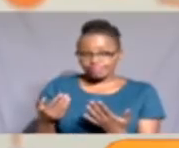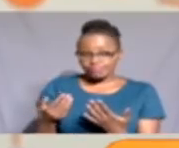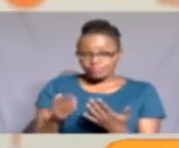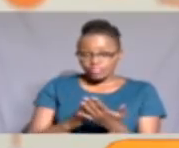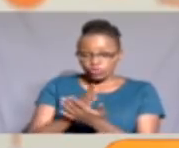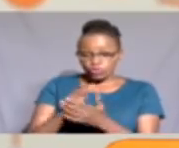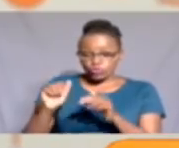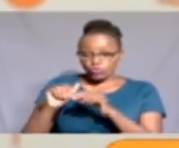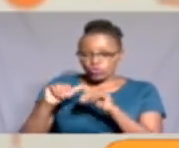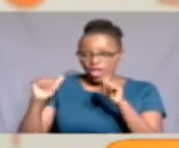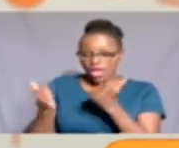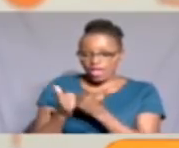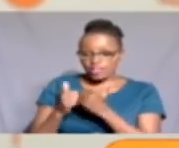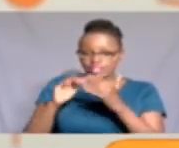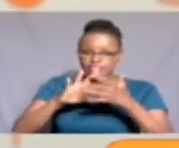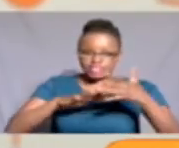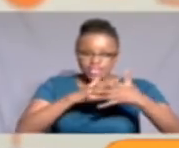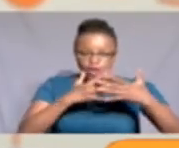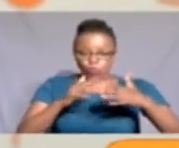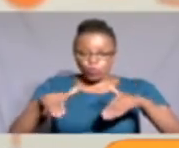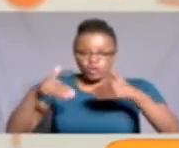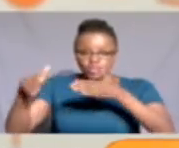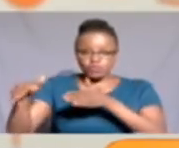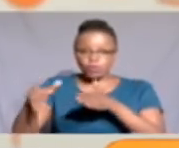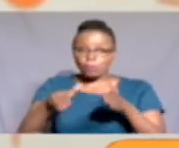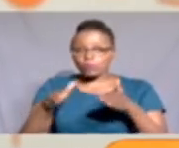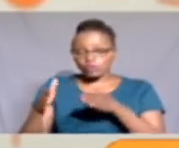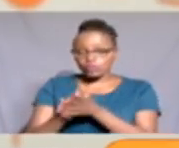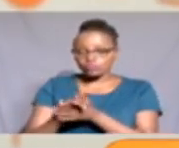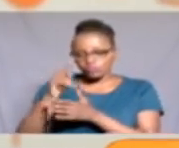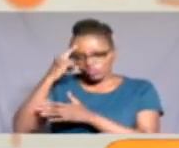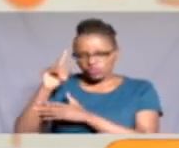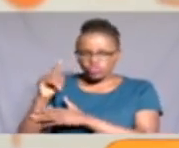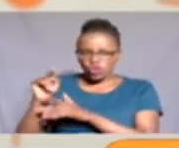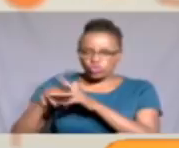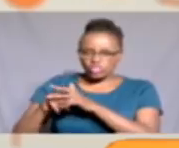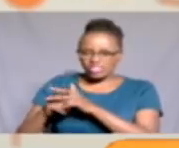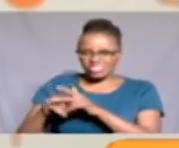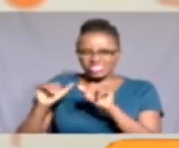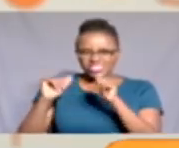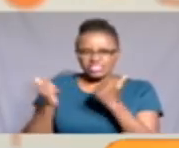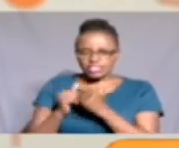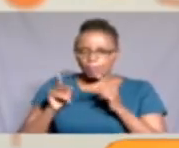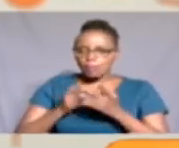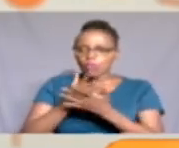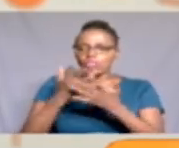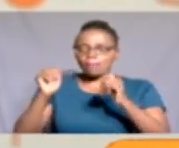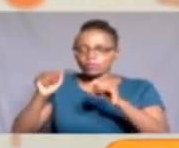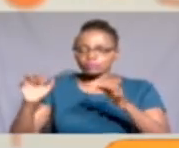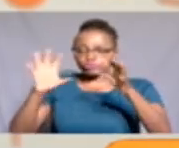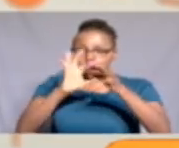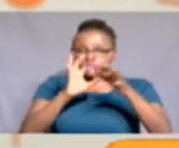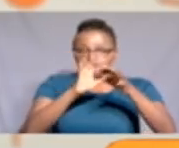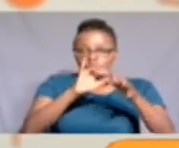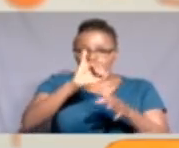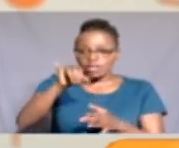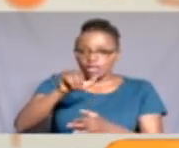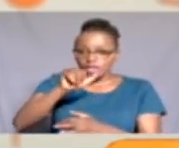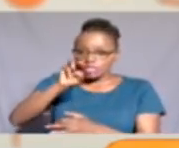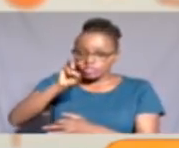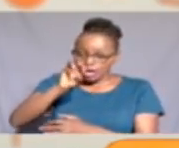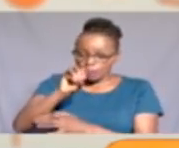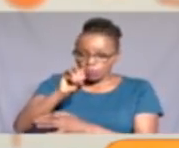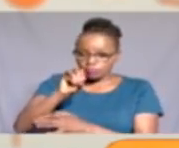our agency network, we are providing opportunities for agents or agency. Young people out there can join JamboPay by becoming